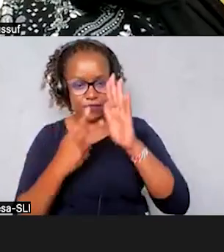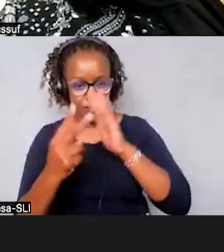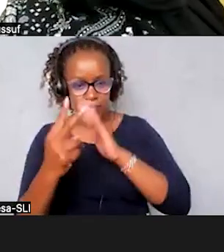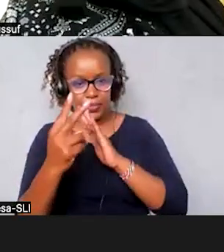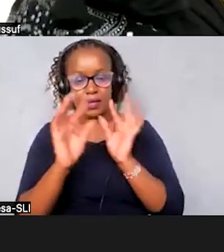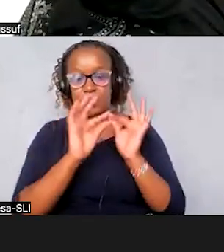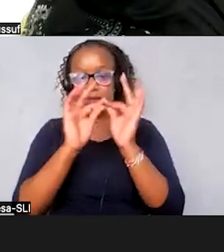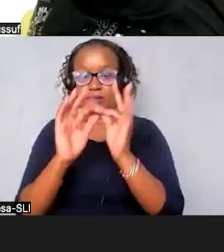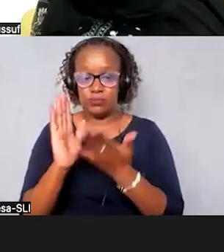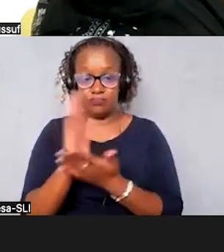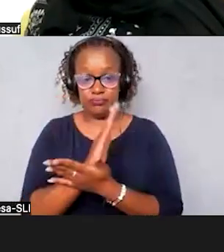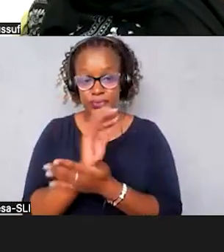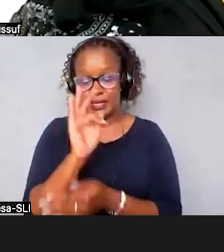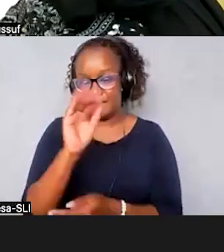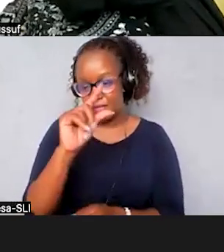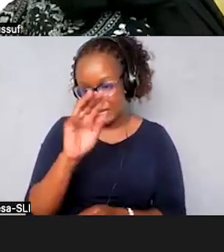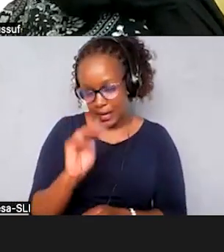end FGM in the